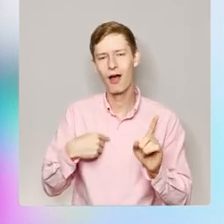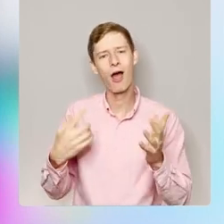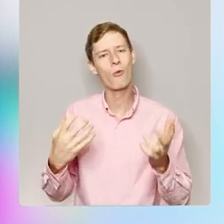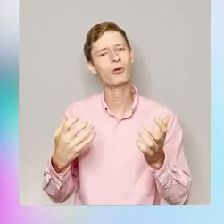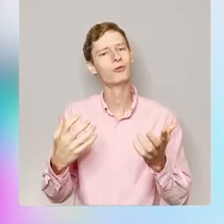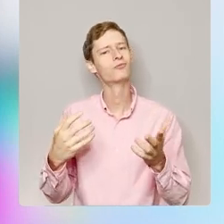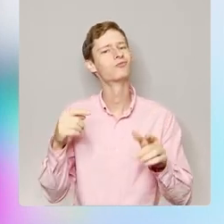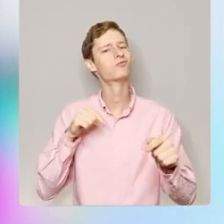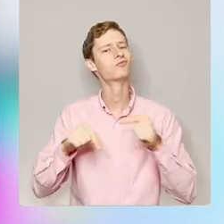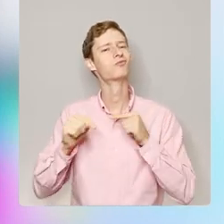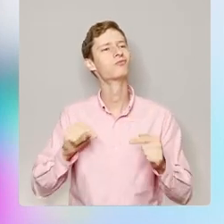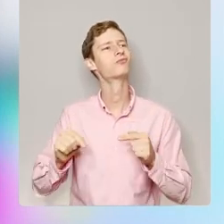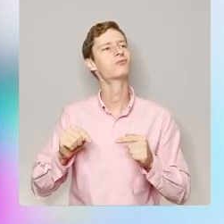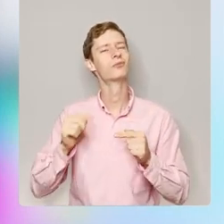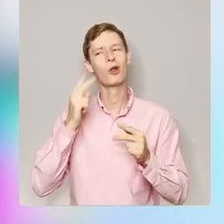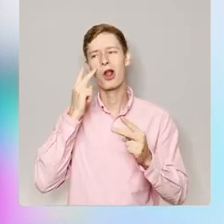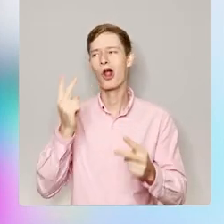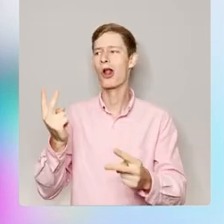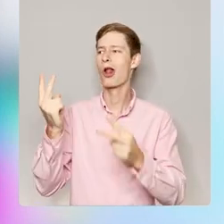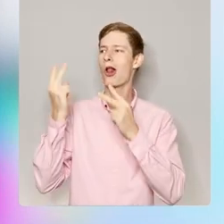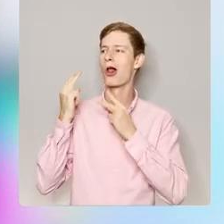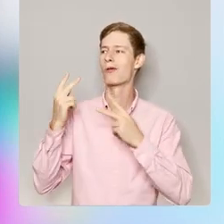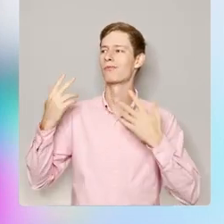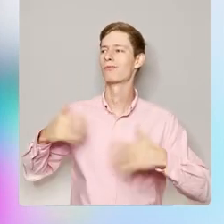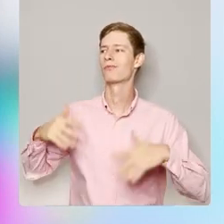and just look at how far we've come.